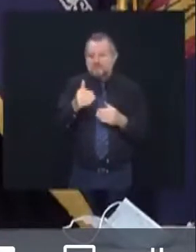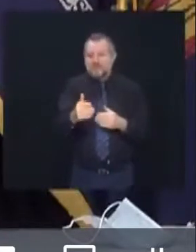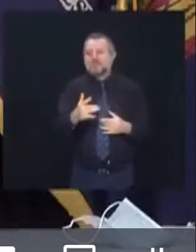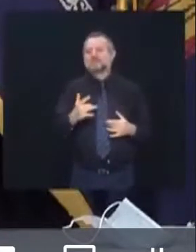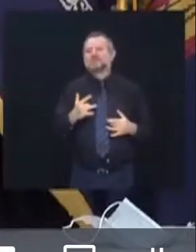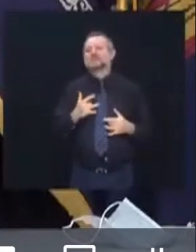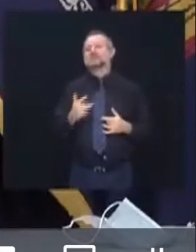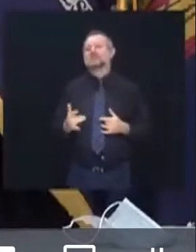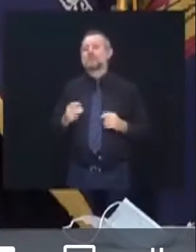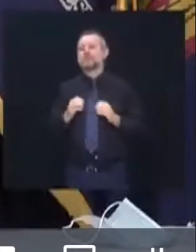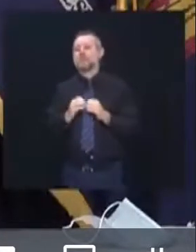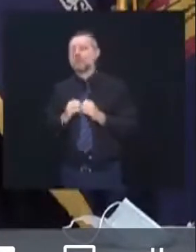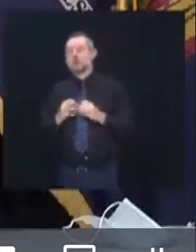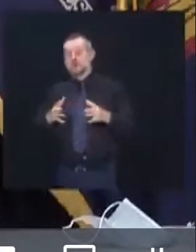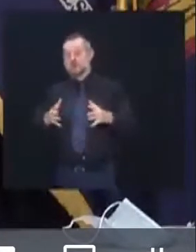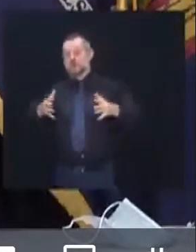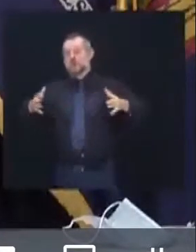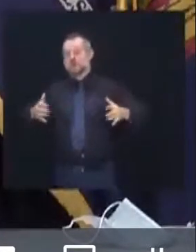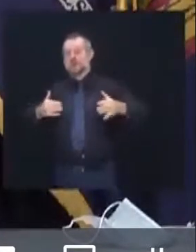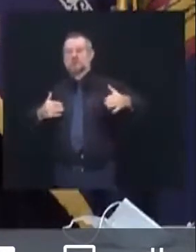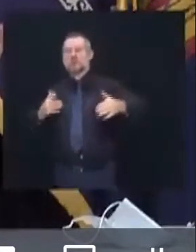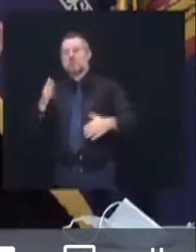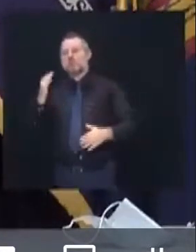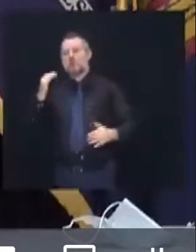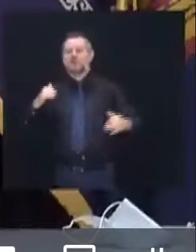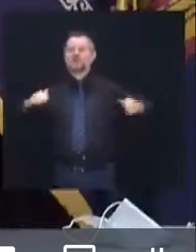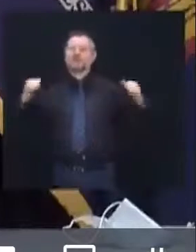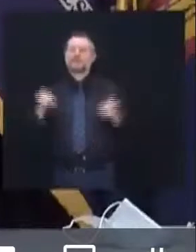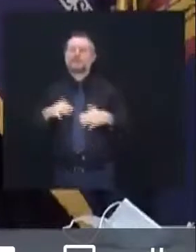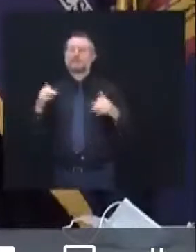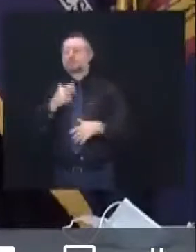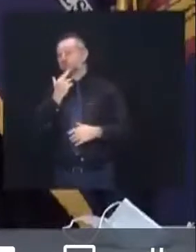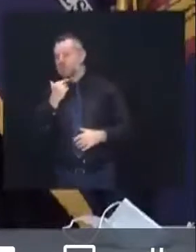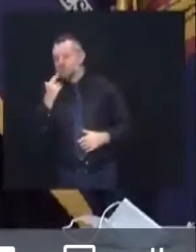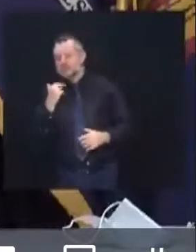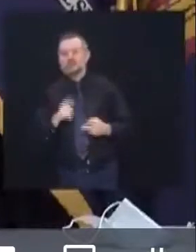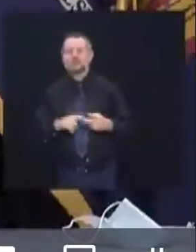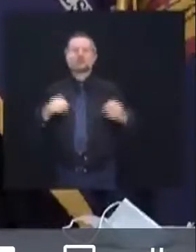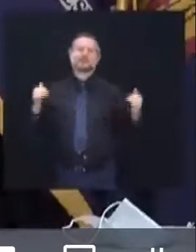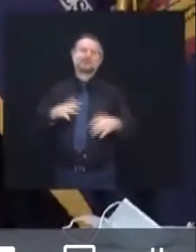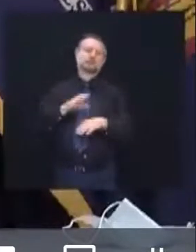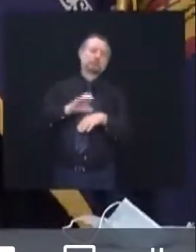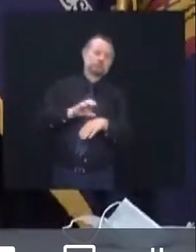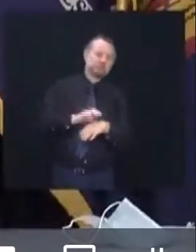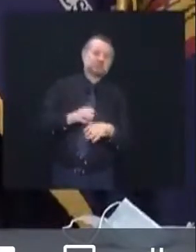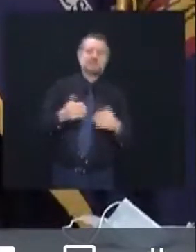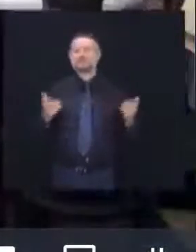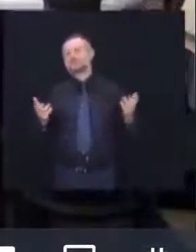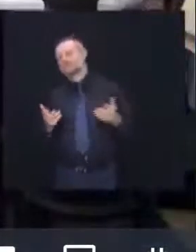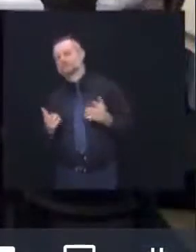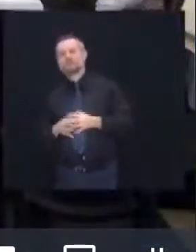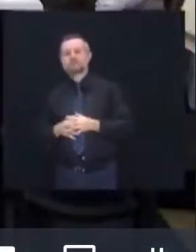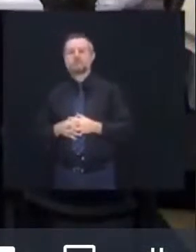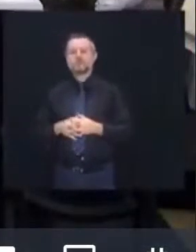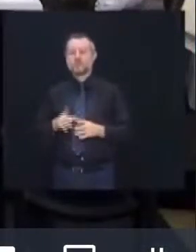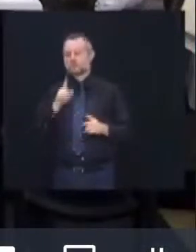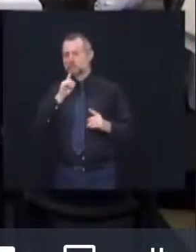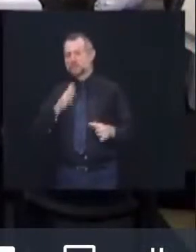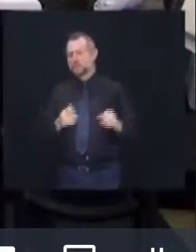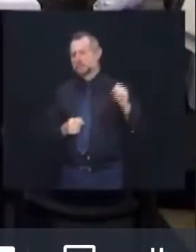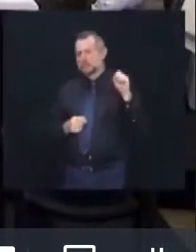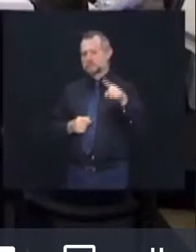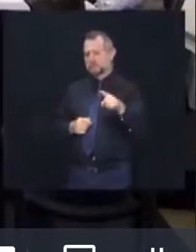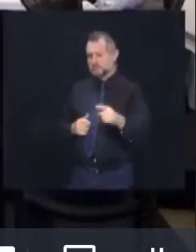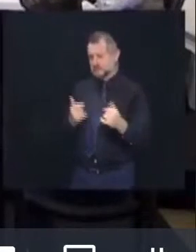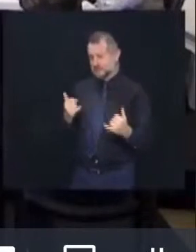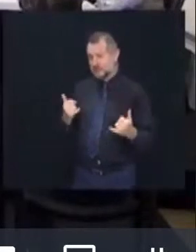more dispersed because they're going to the same restaurants or the same church or something else. Governor, as the Kew Gardens cluster,